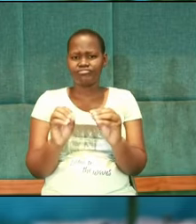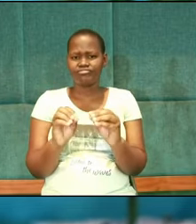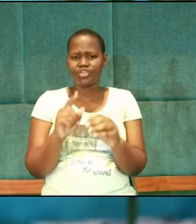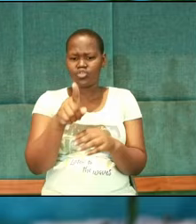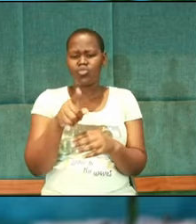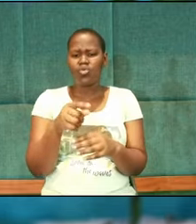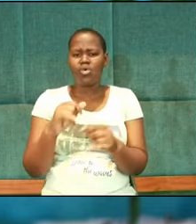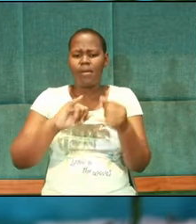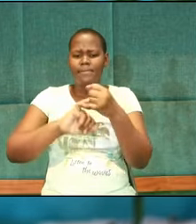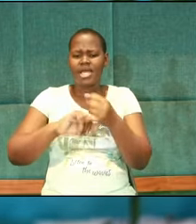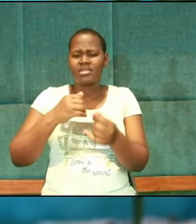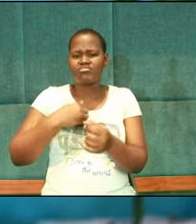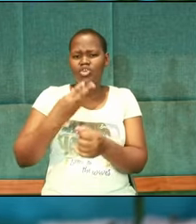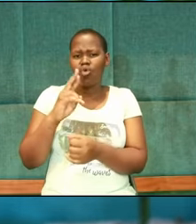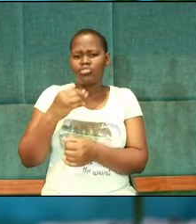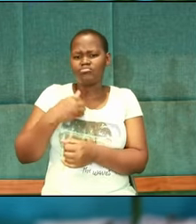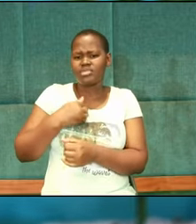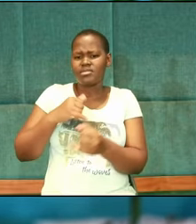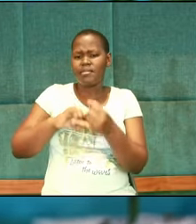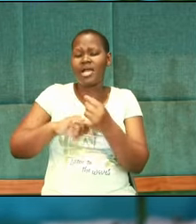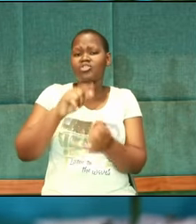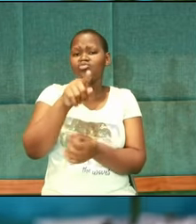Did you marry me or I married you?